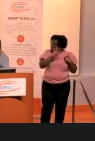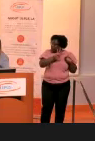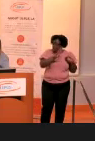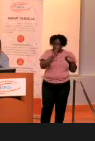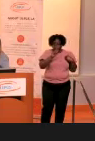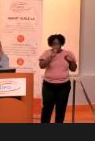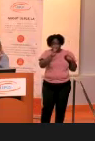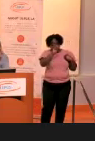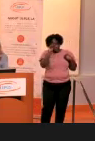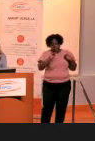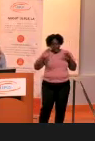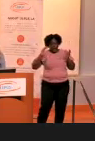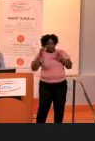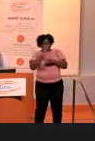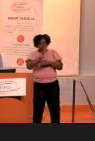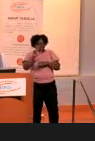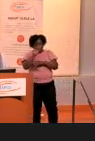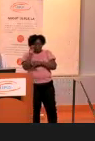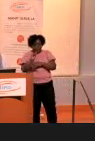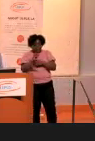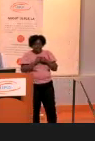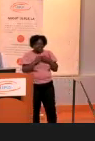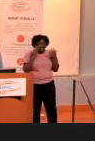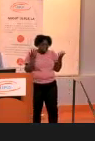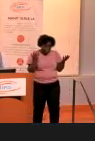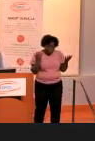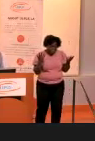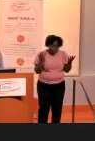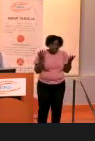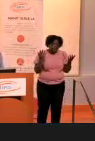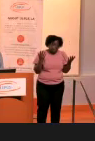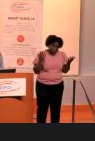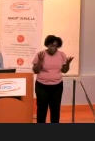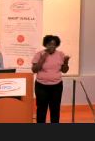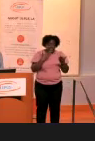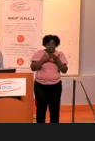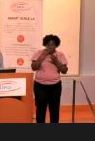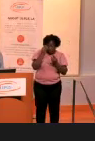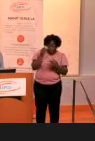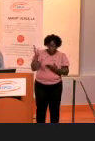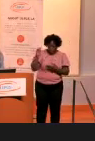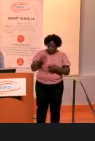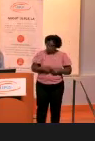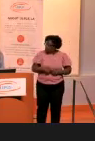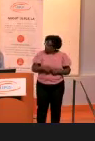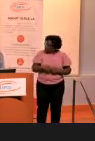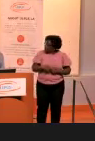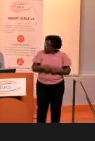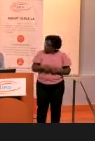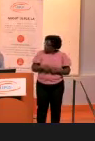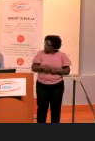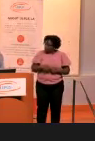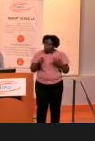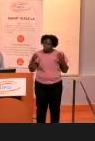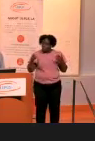46% compared to 33%. So really, I think pretty nice data. And then this is just a